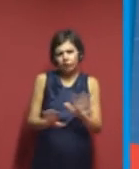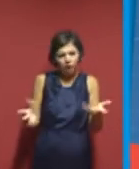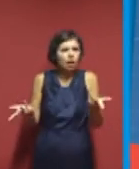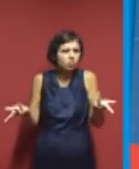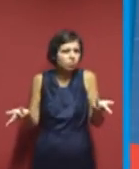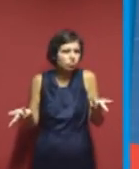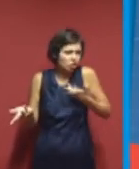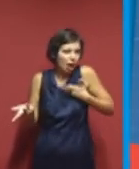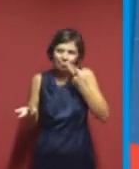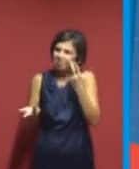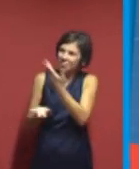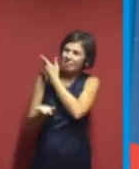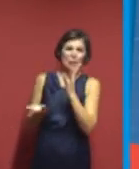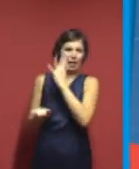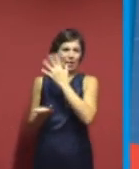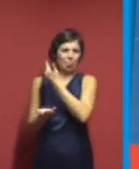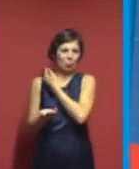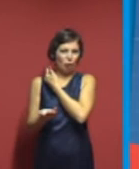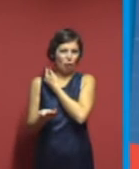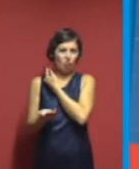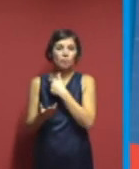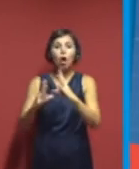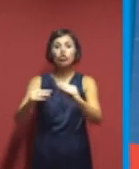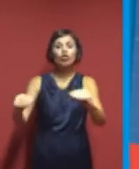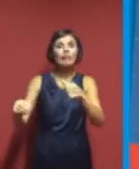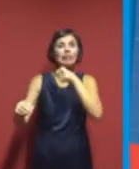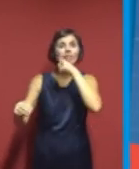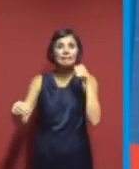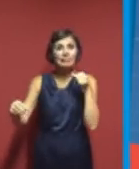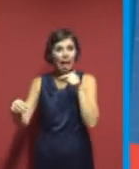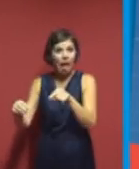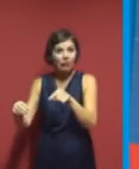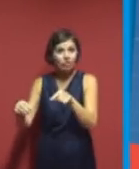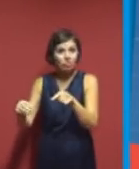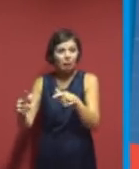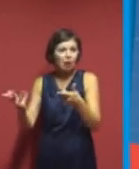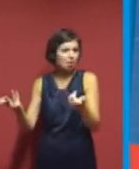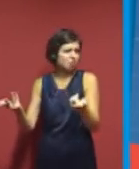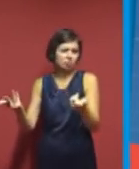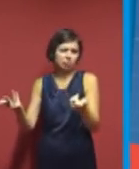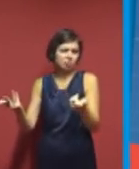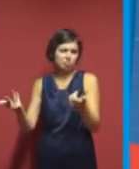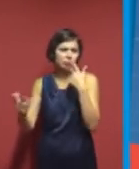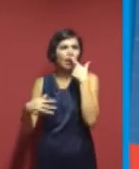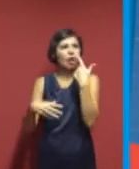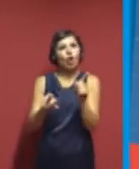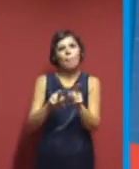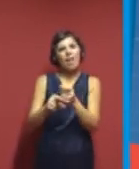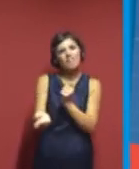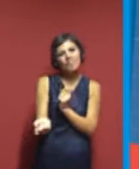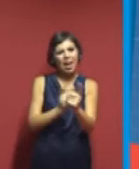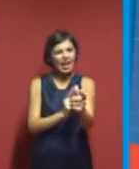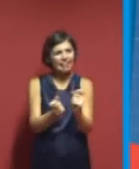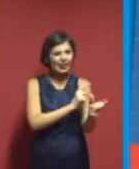they're not really practical objects. They're not for sale. What they are design solutions to problems that don't